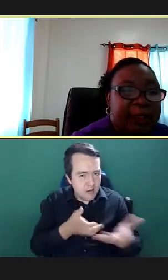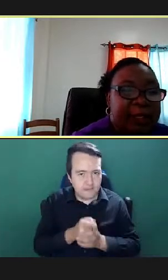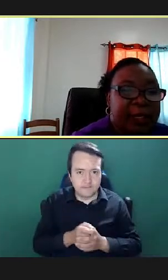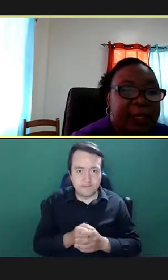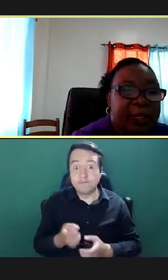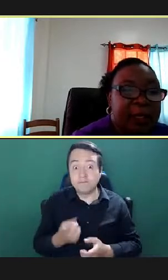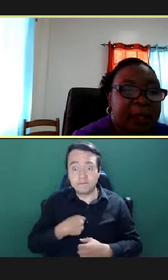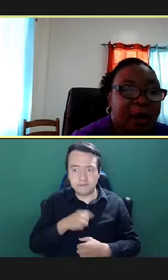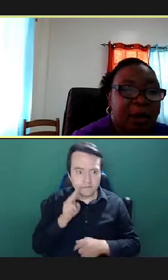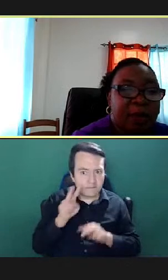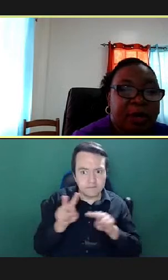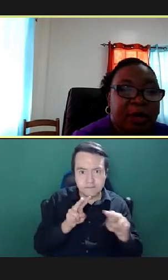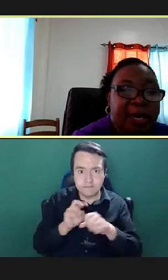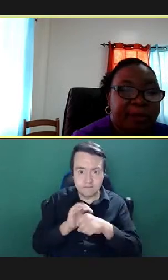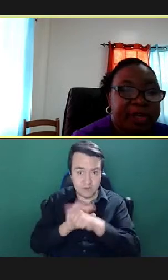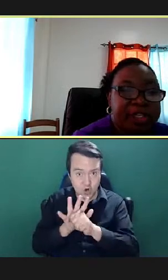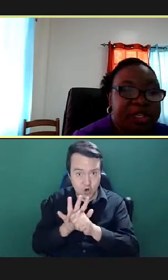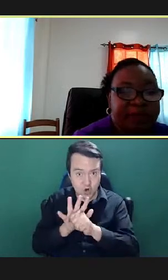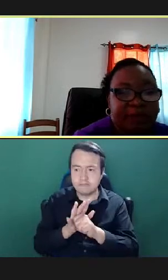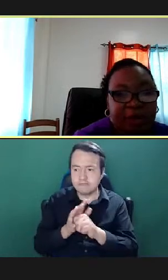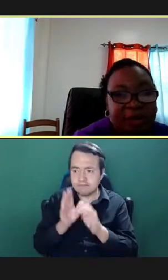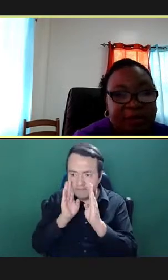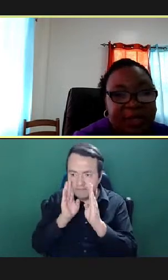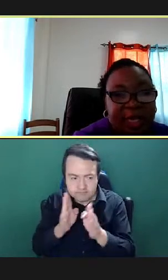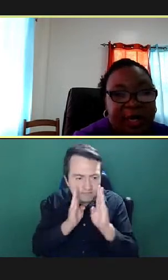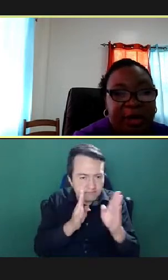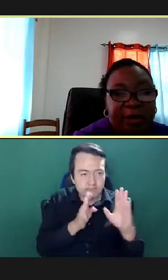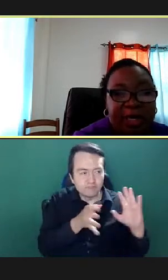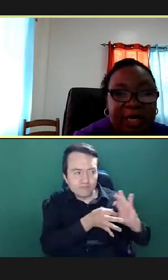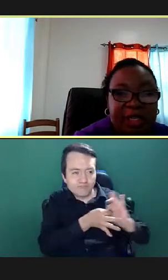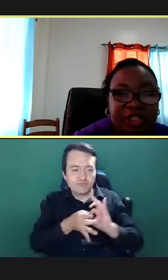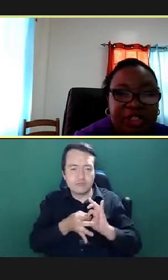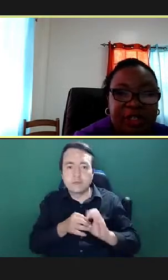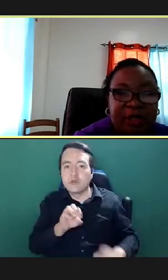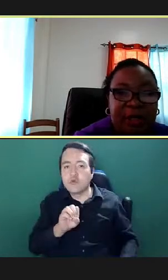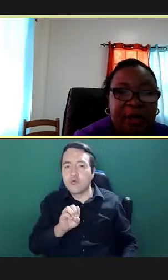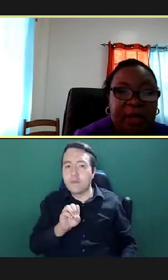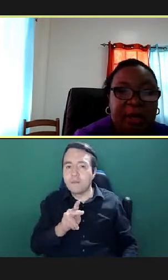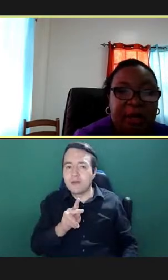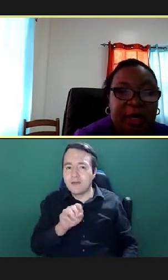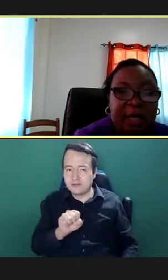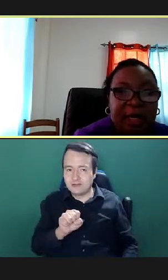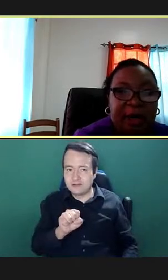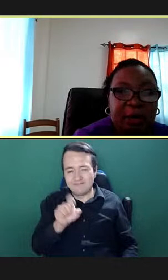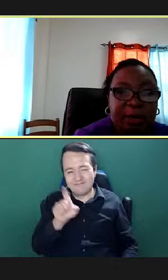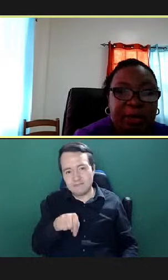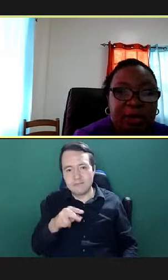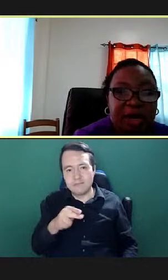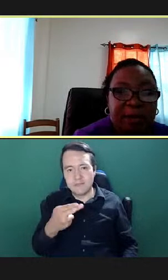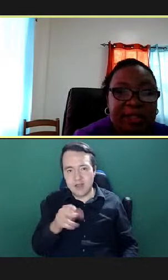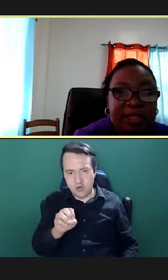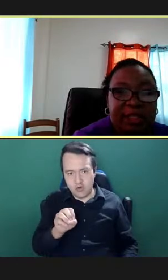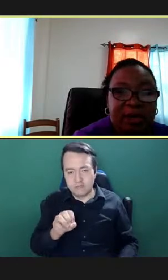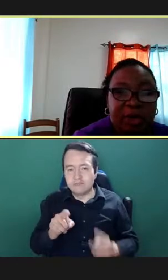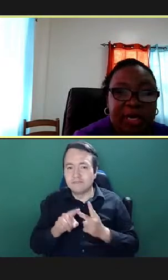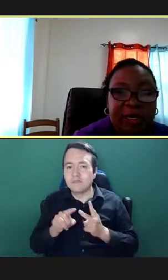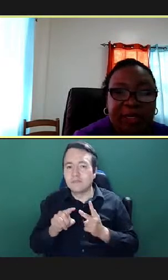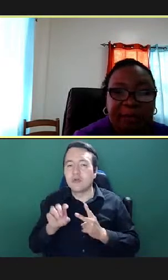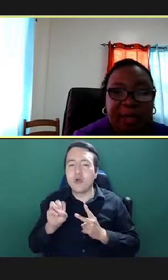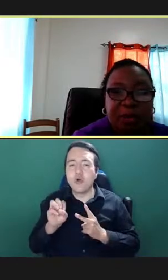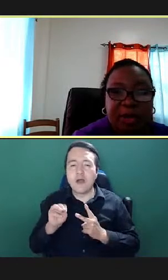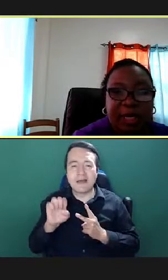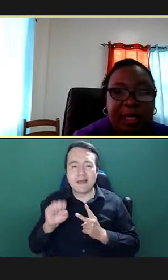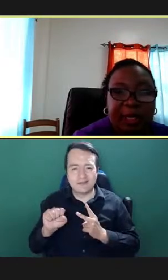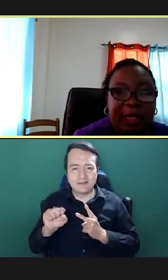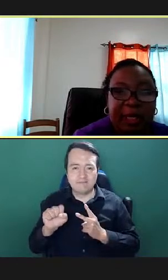and our collaboration involved air communication. Our program was It's Okay